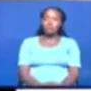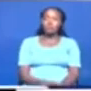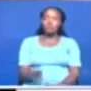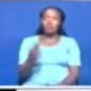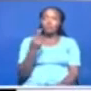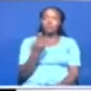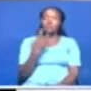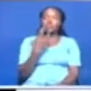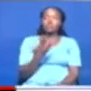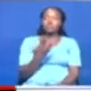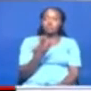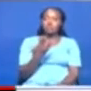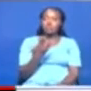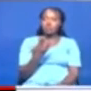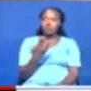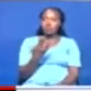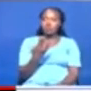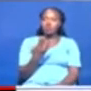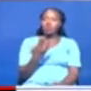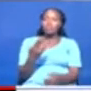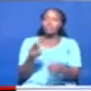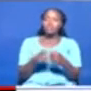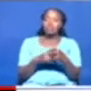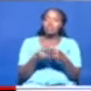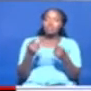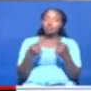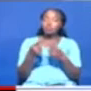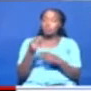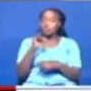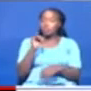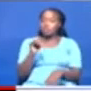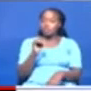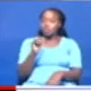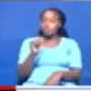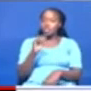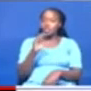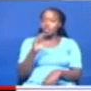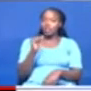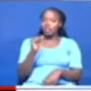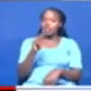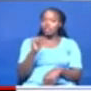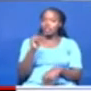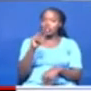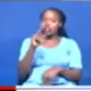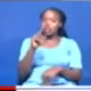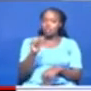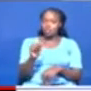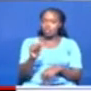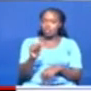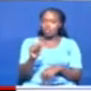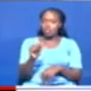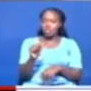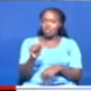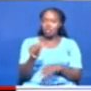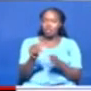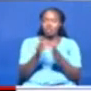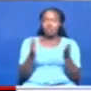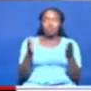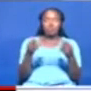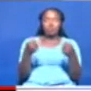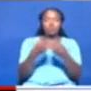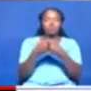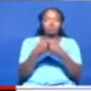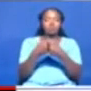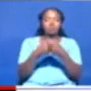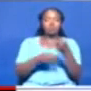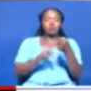24-7 low handicap polo team defeated Jacaranda Motors team 2-1 in the season opener match played at the Northern